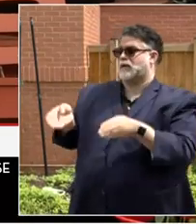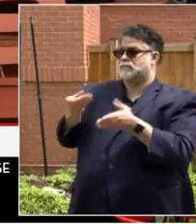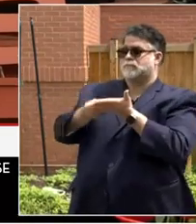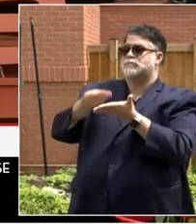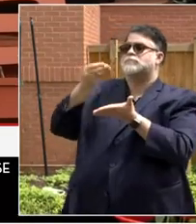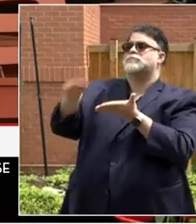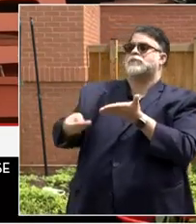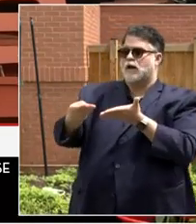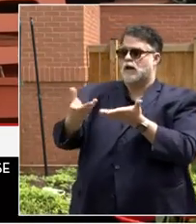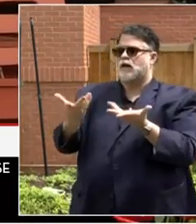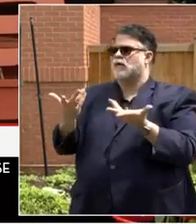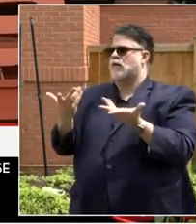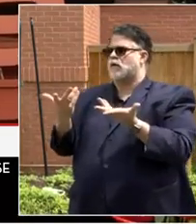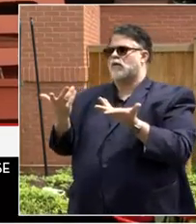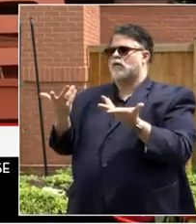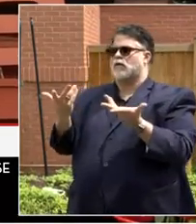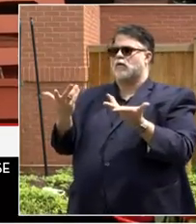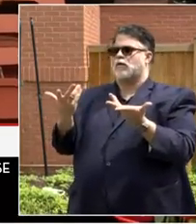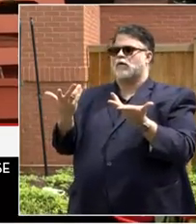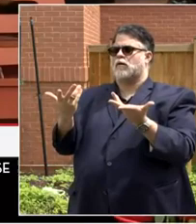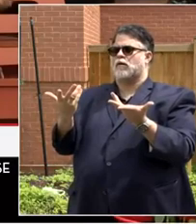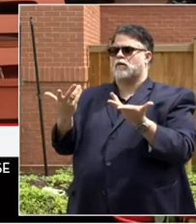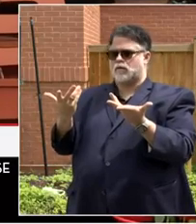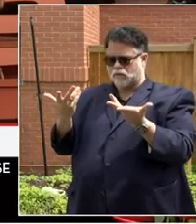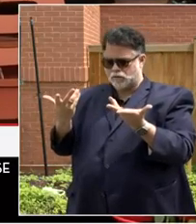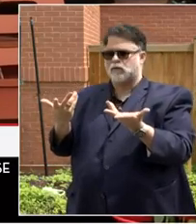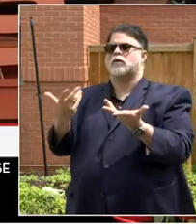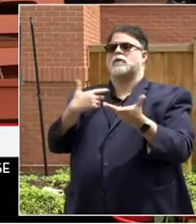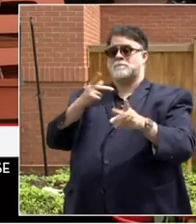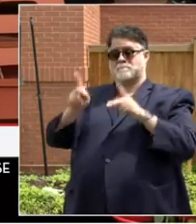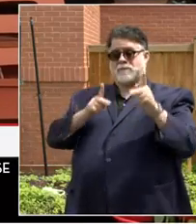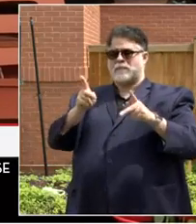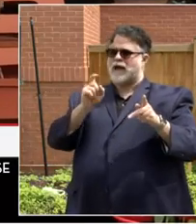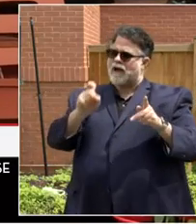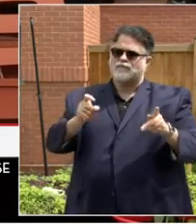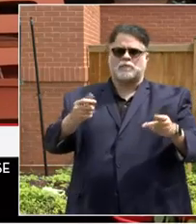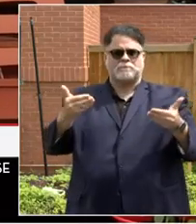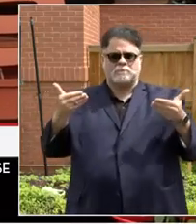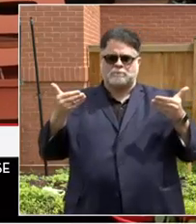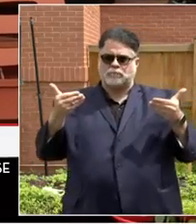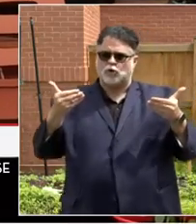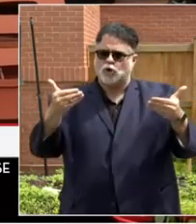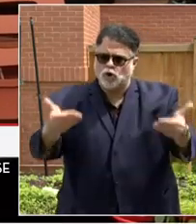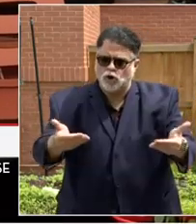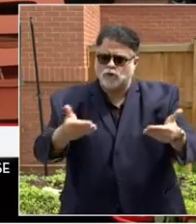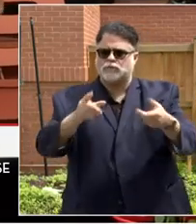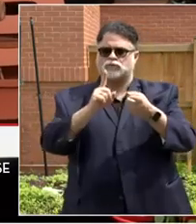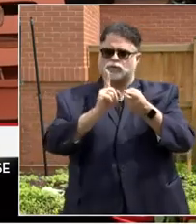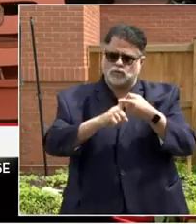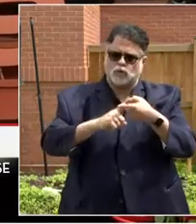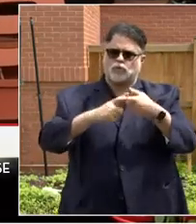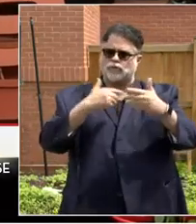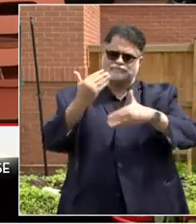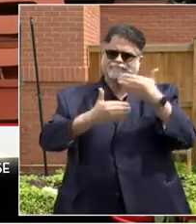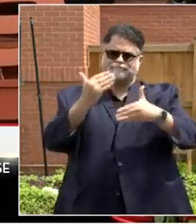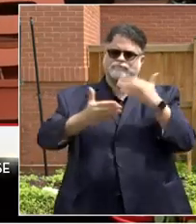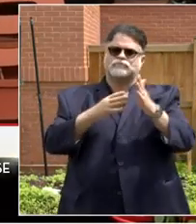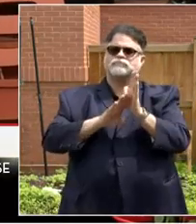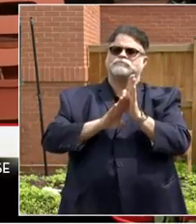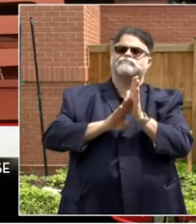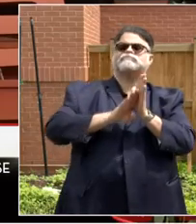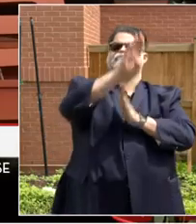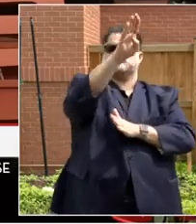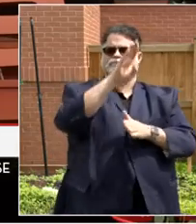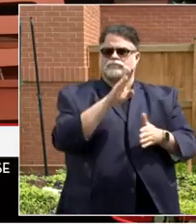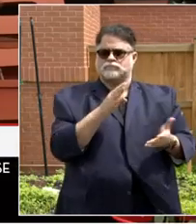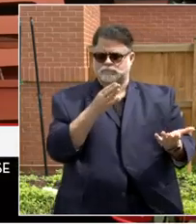people forward, right? And that's what this has to be about. And we know it can be done because right now, the children that I'm